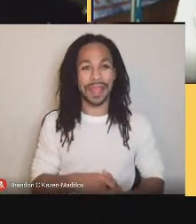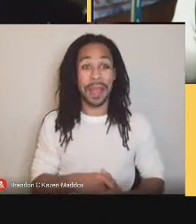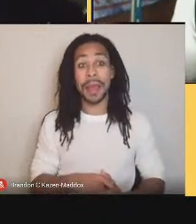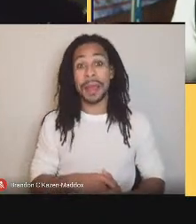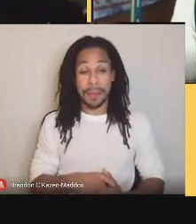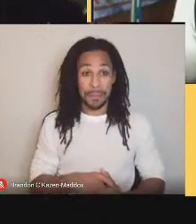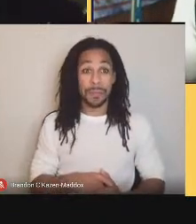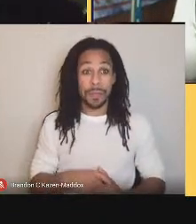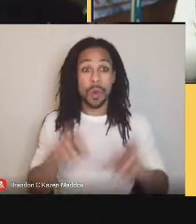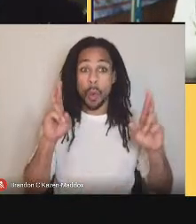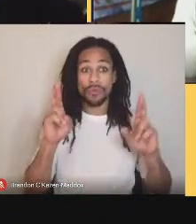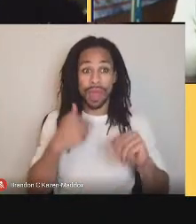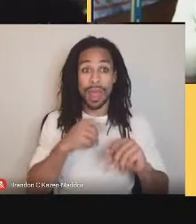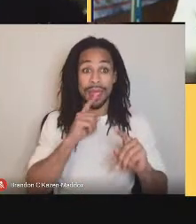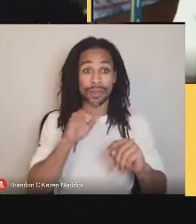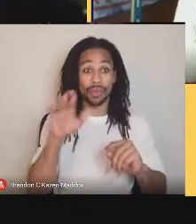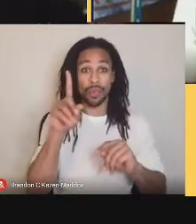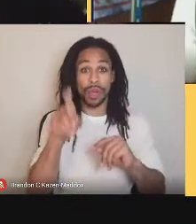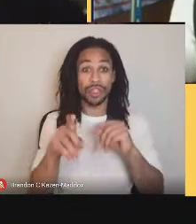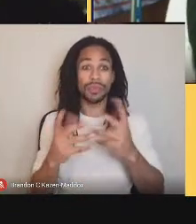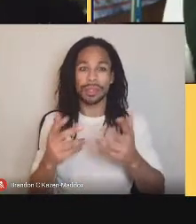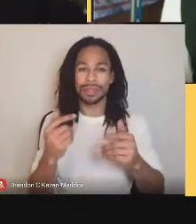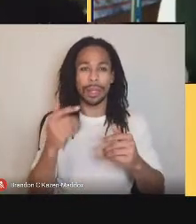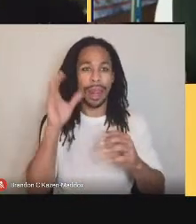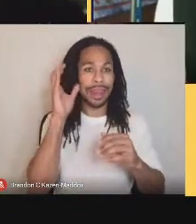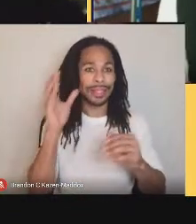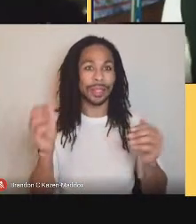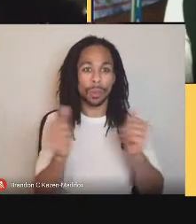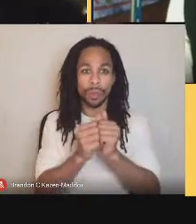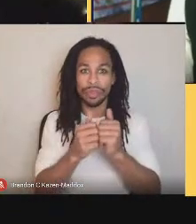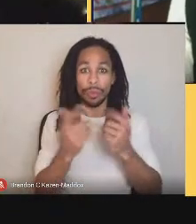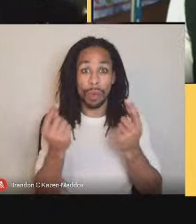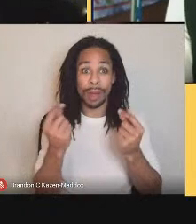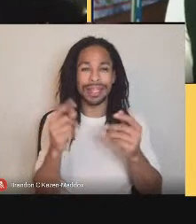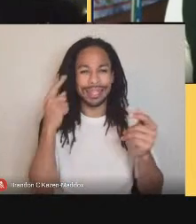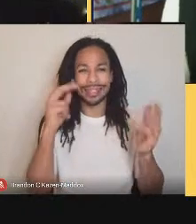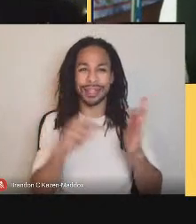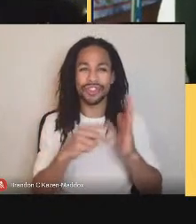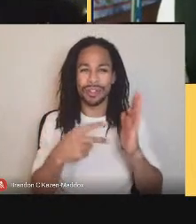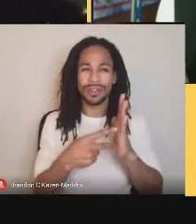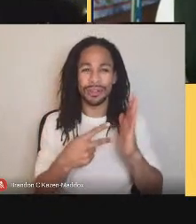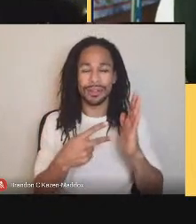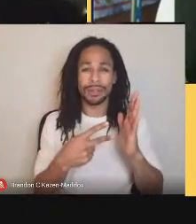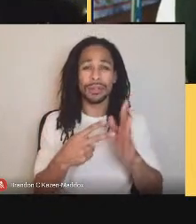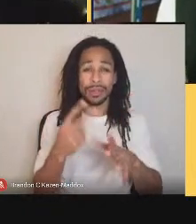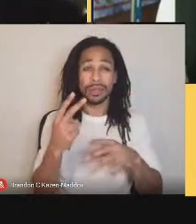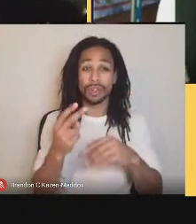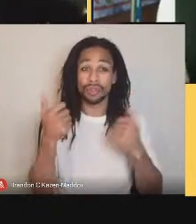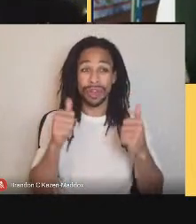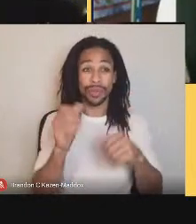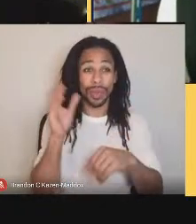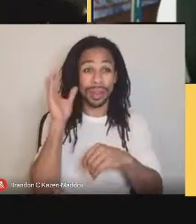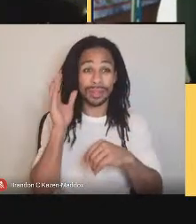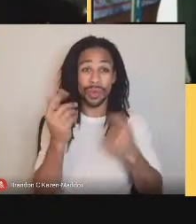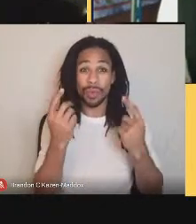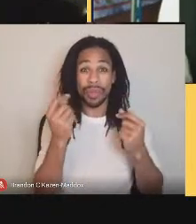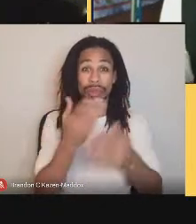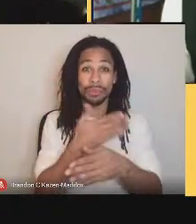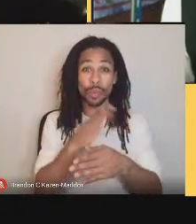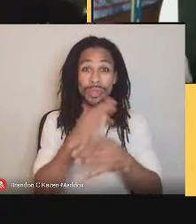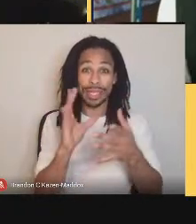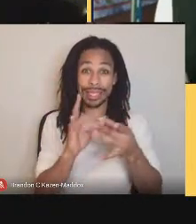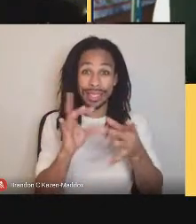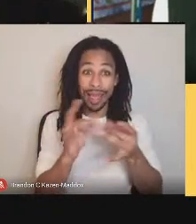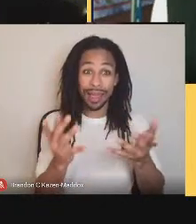hopefully answer your question, I think listen with intent, be an active listener. Try and listen to what the music is telling you. Sometimes